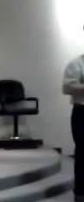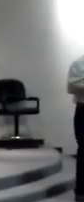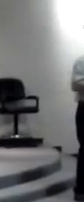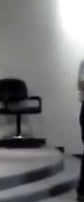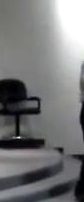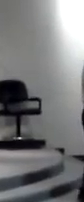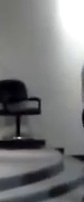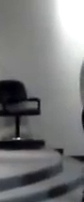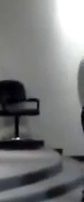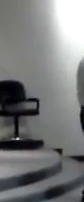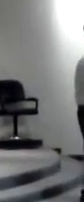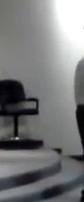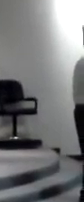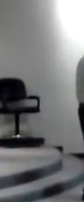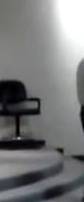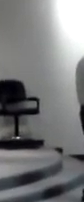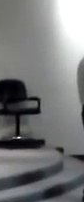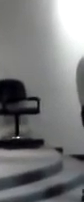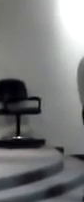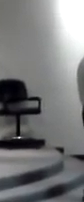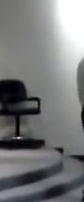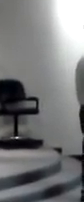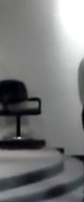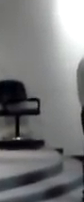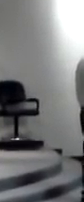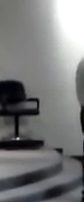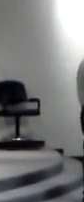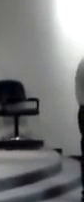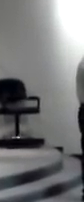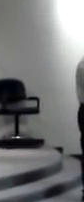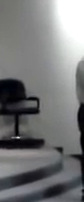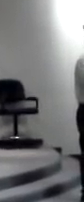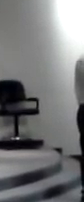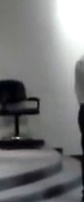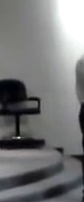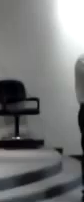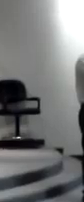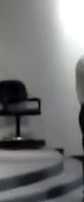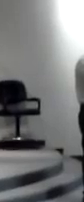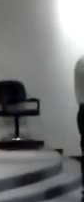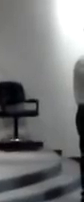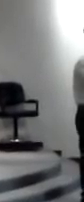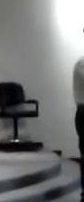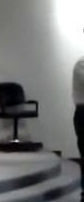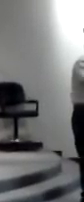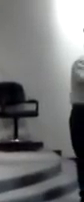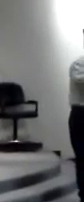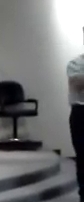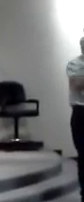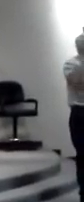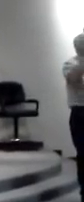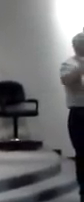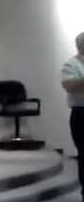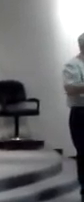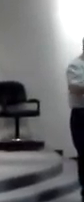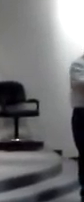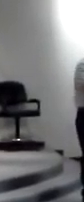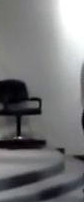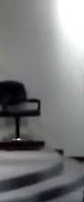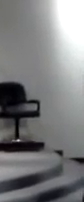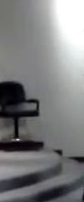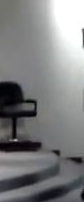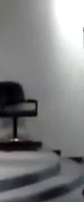Devote yourselves to prayer, Paul says, keeping alert in it with thanksgiving. At the